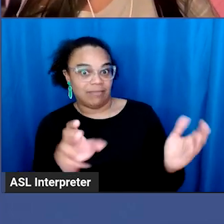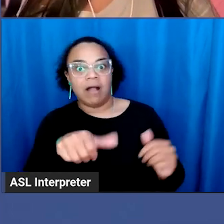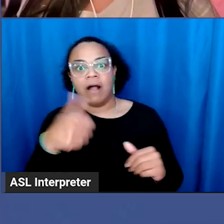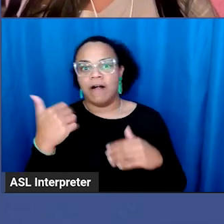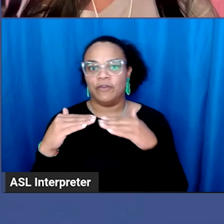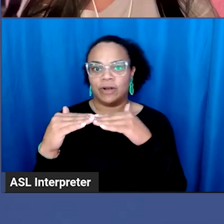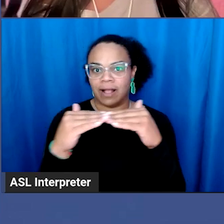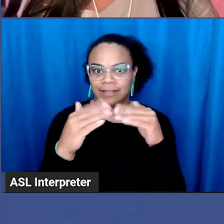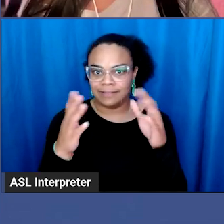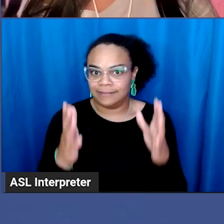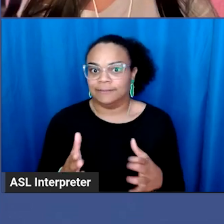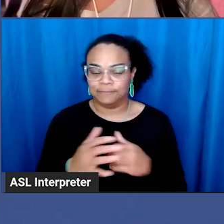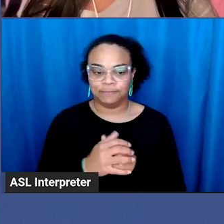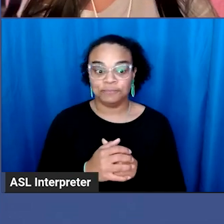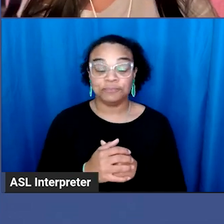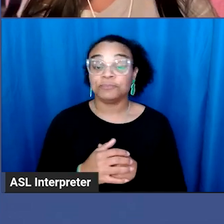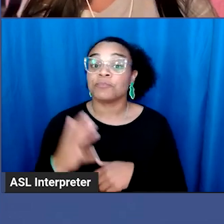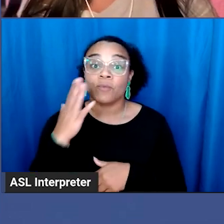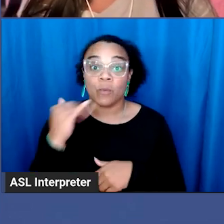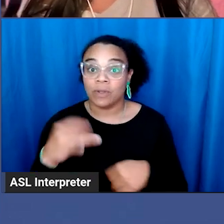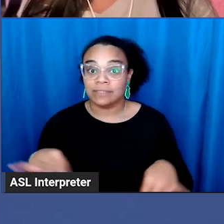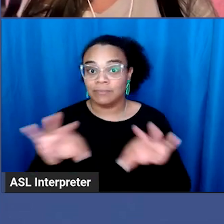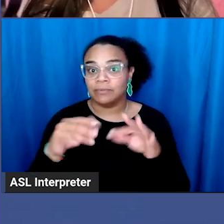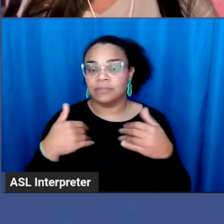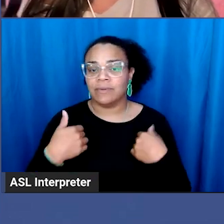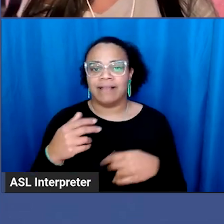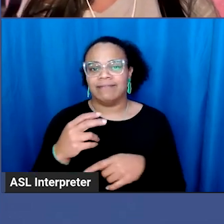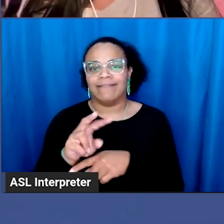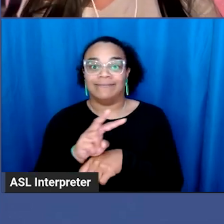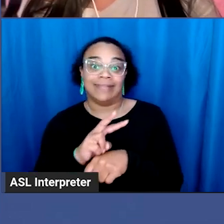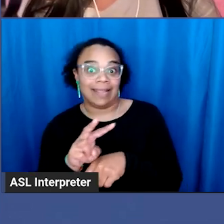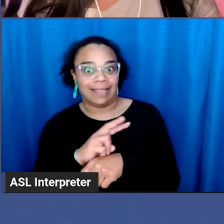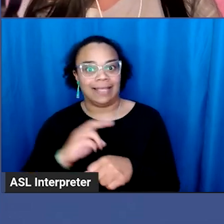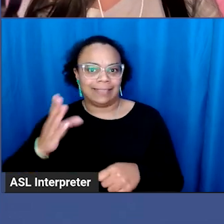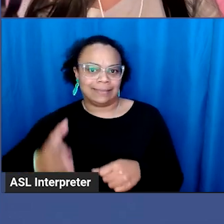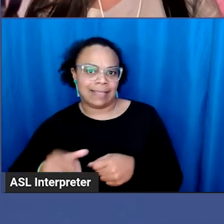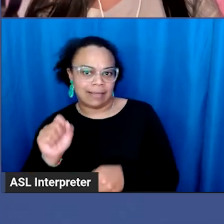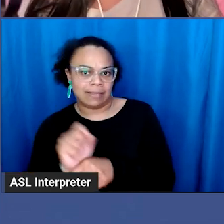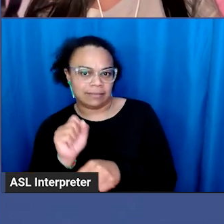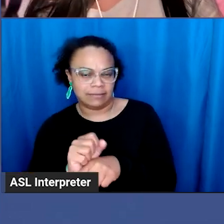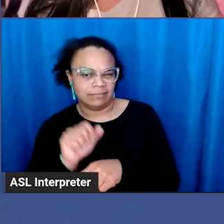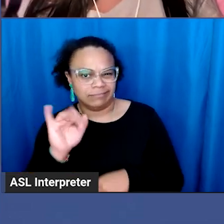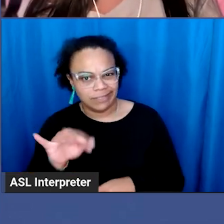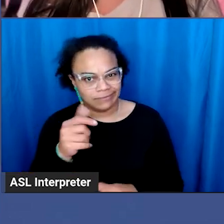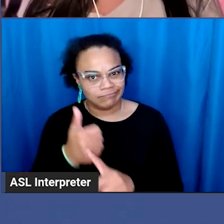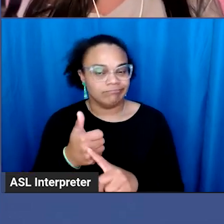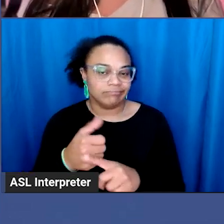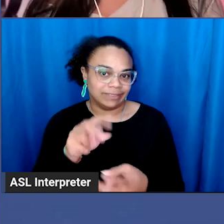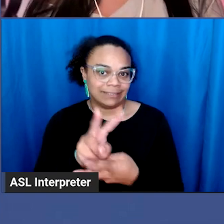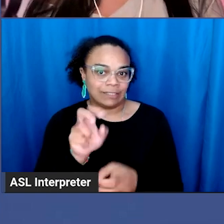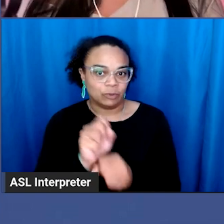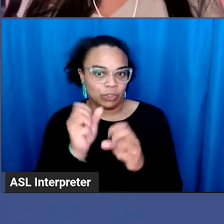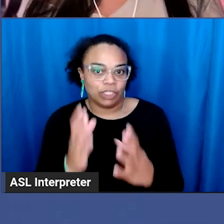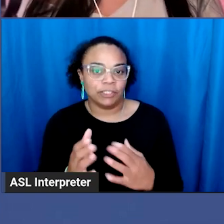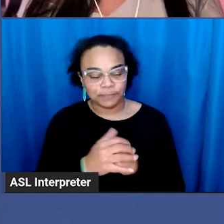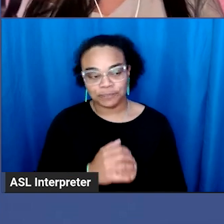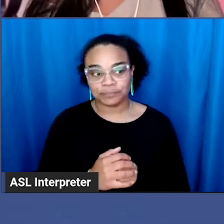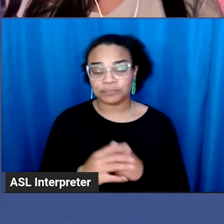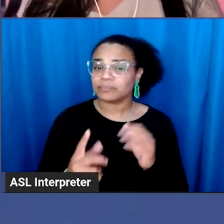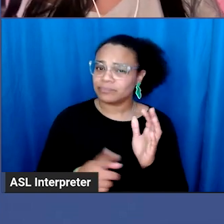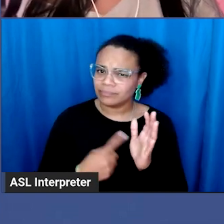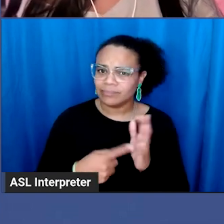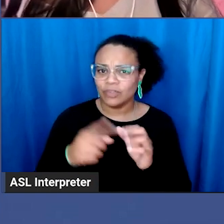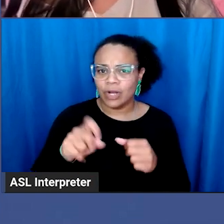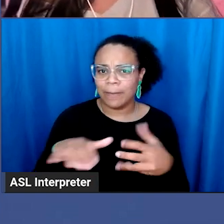it important to have a vanilla side hustle? And if you are a sex worker, sometimes you do need a break, and there's